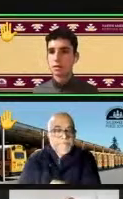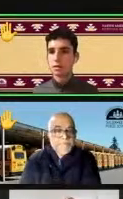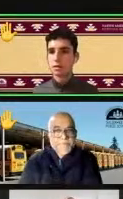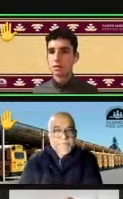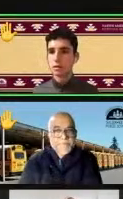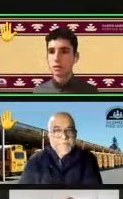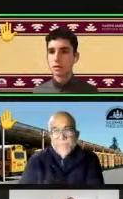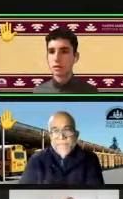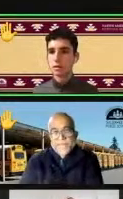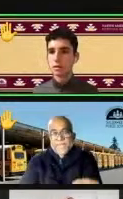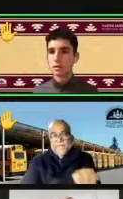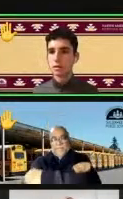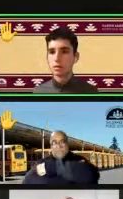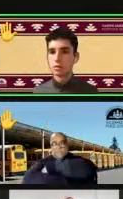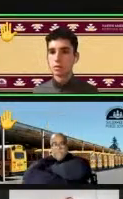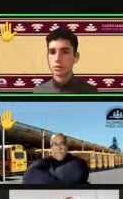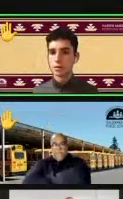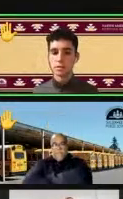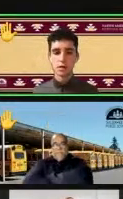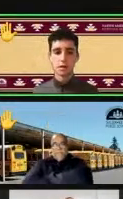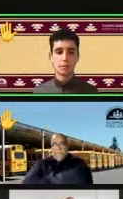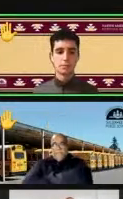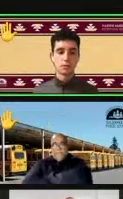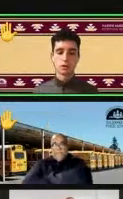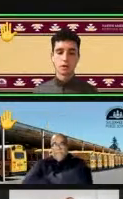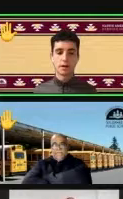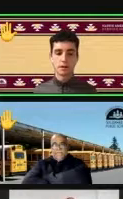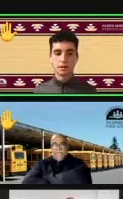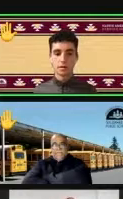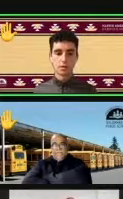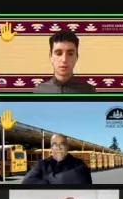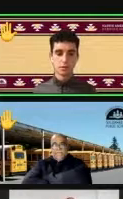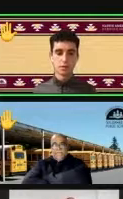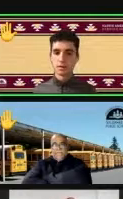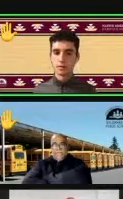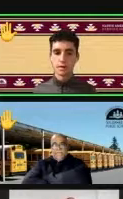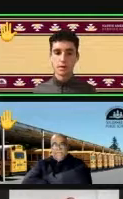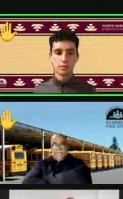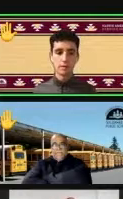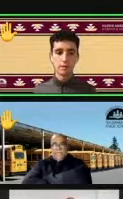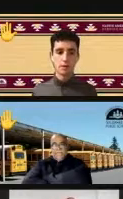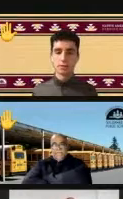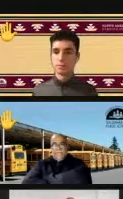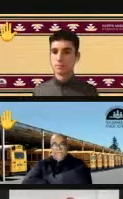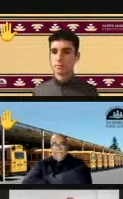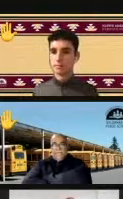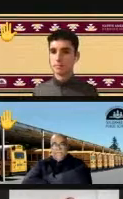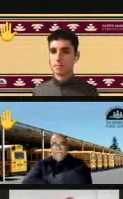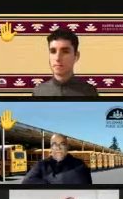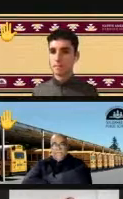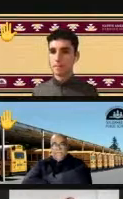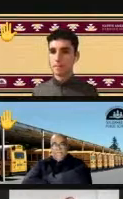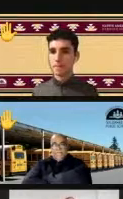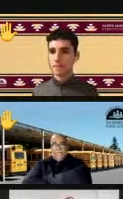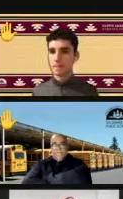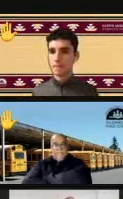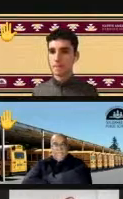missing the Zoom screen. I'll try to find it. I'll let you guys know if I have problems. Thank